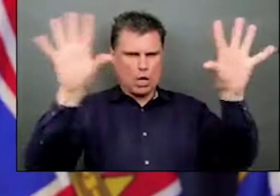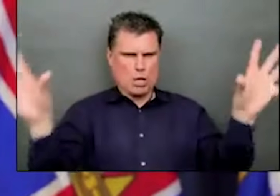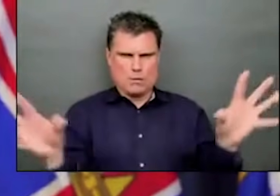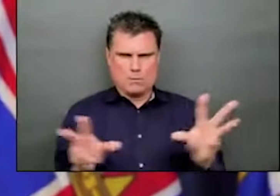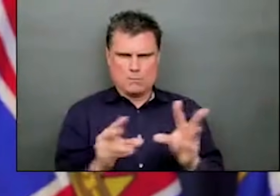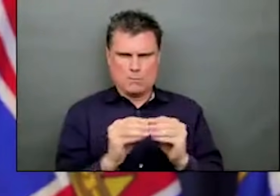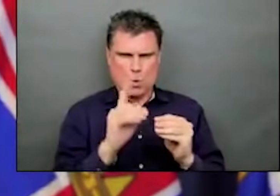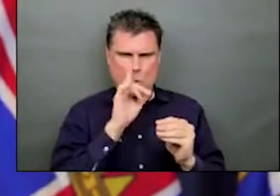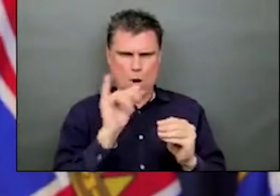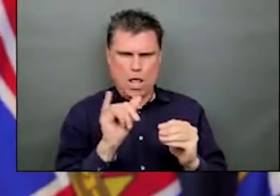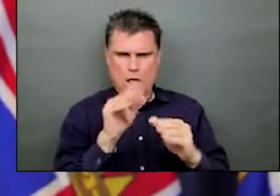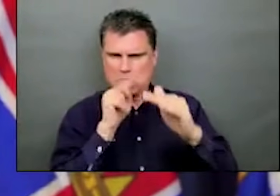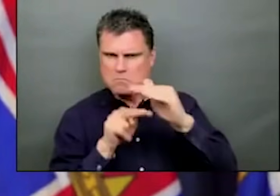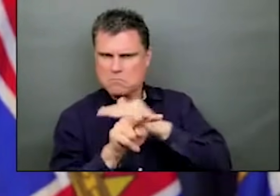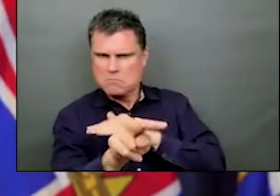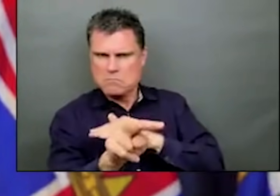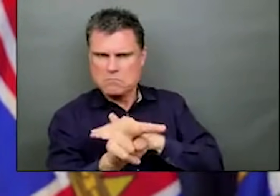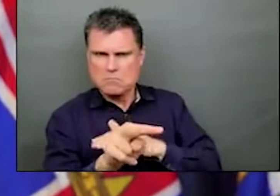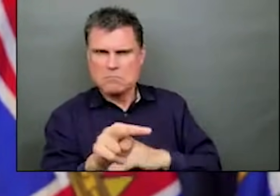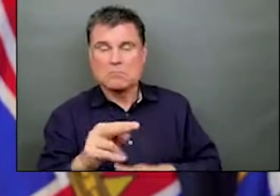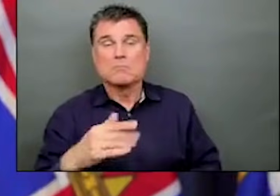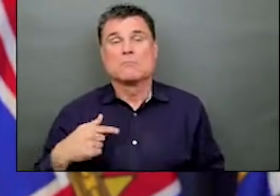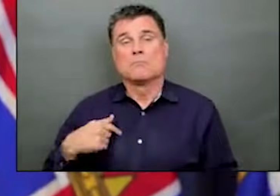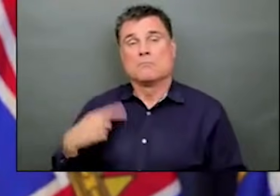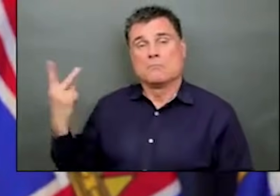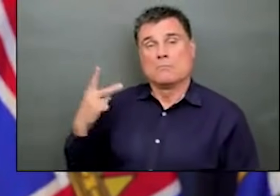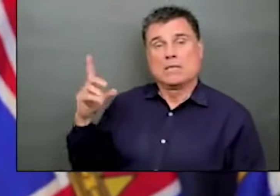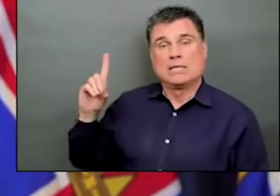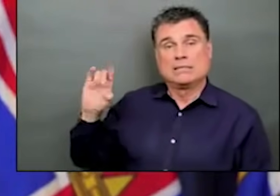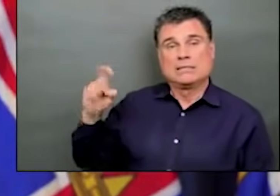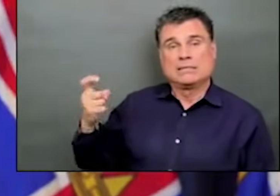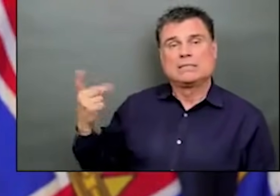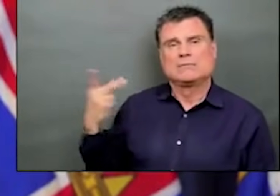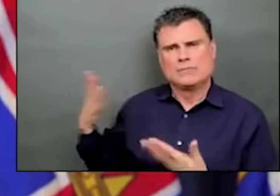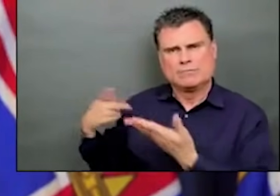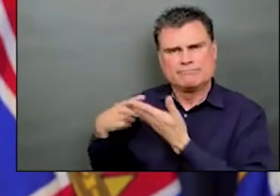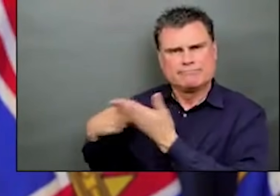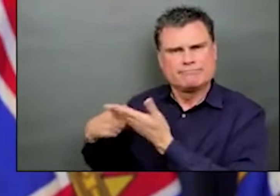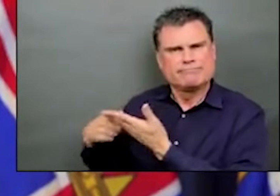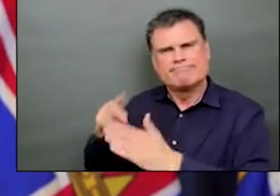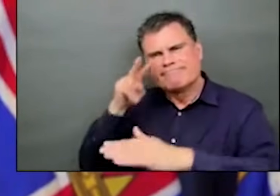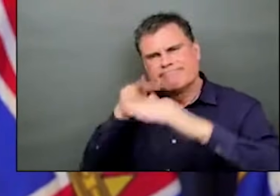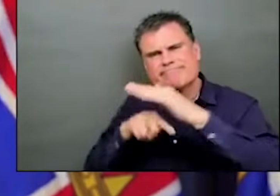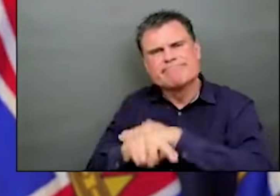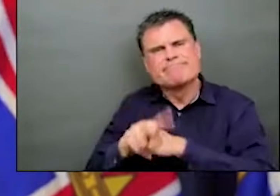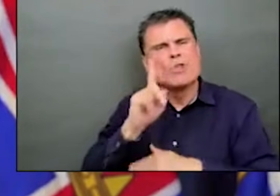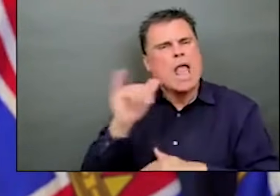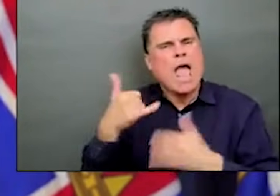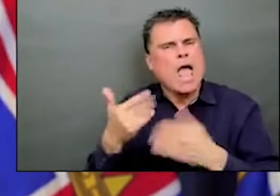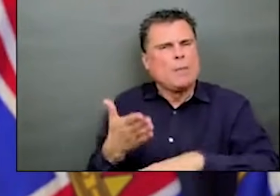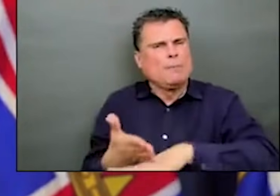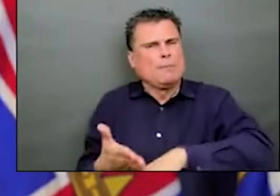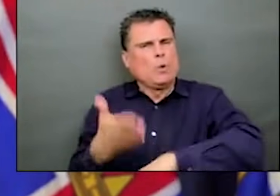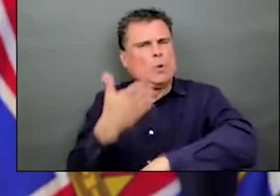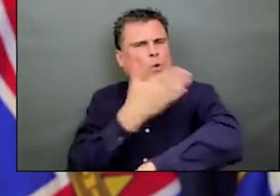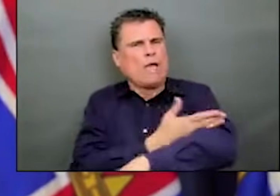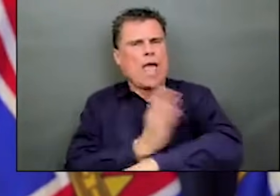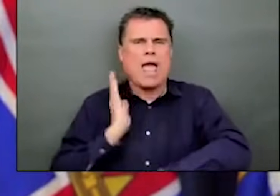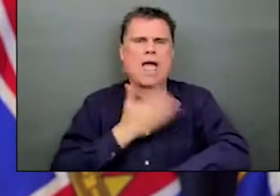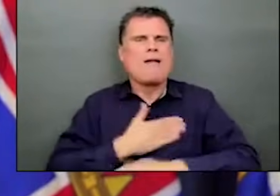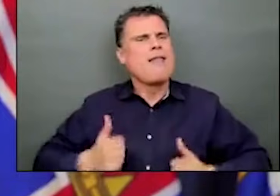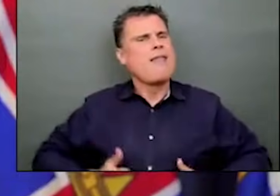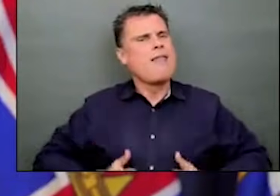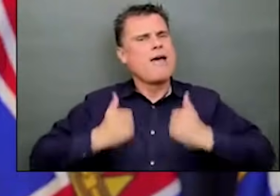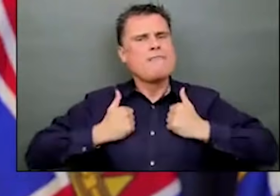I have been looking at details of how we can improve quality of life in long-term care and increase our visitation